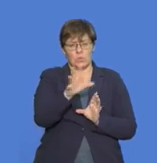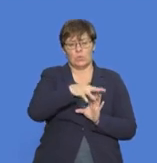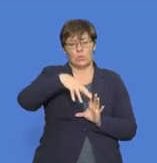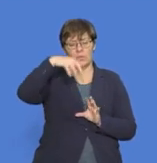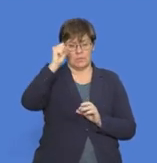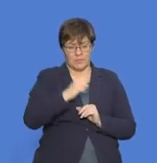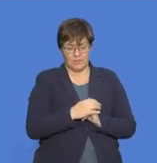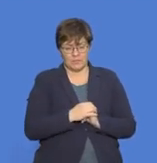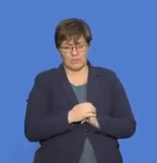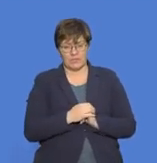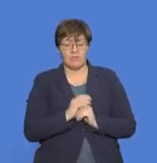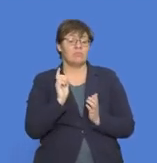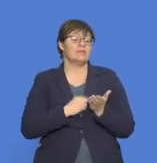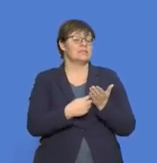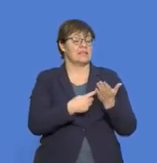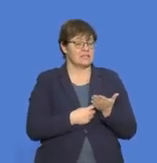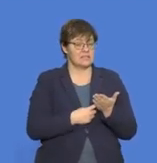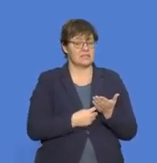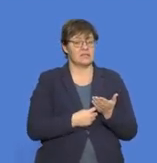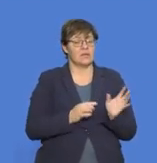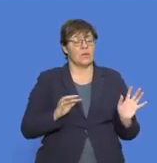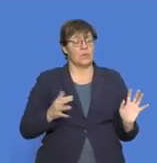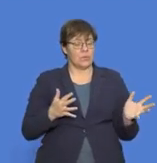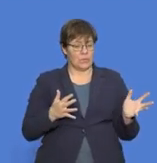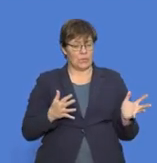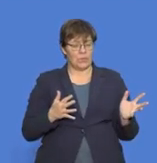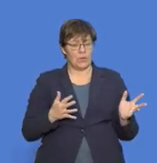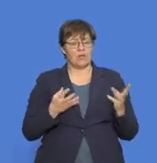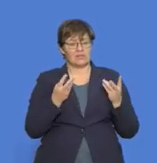here you would talk about the wind blowing the moisture away.